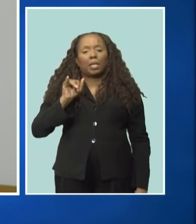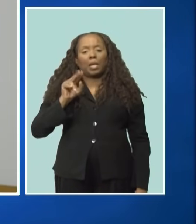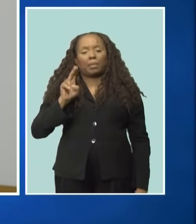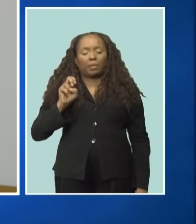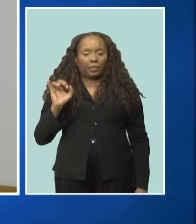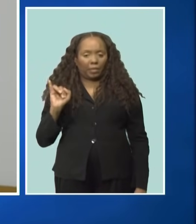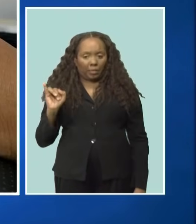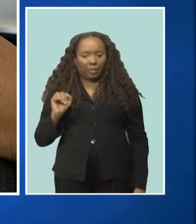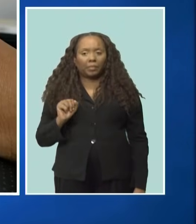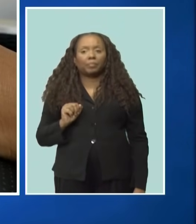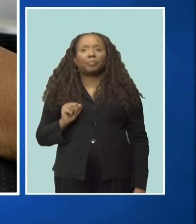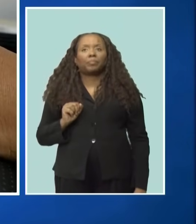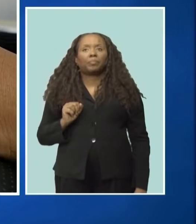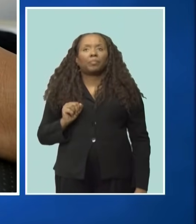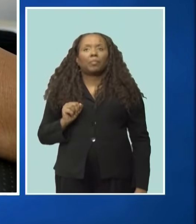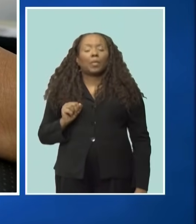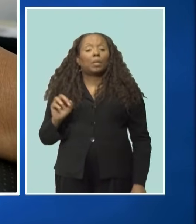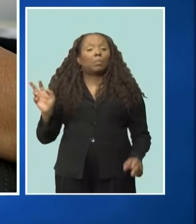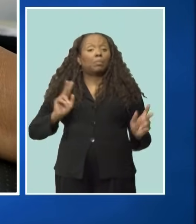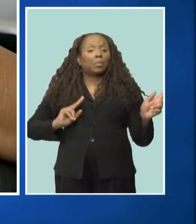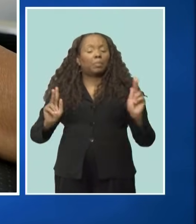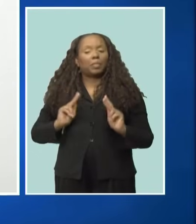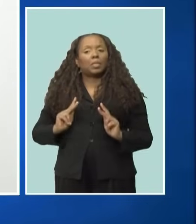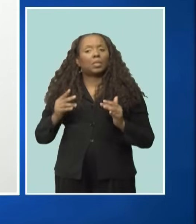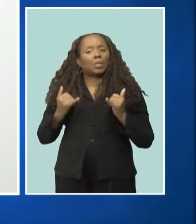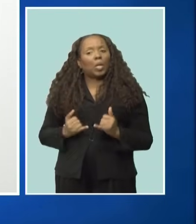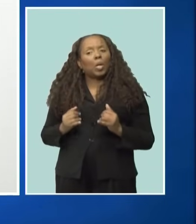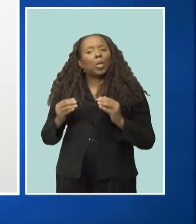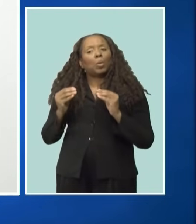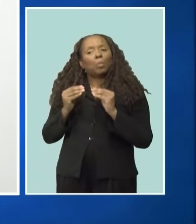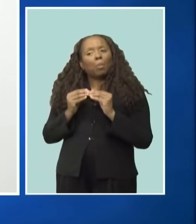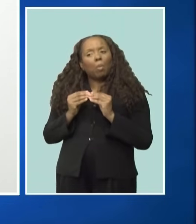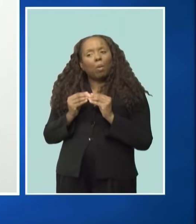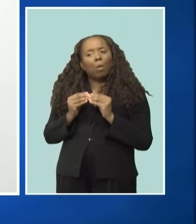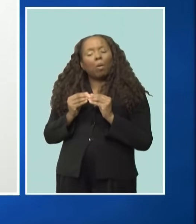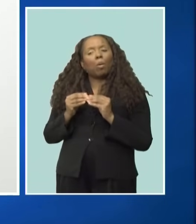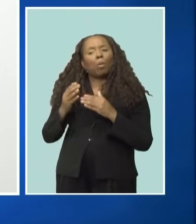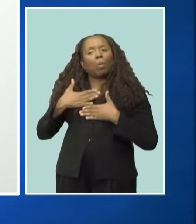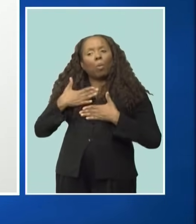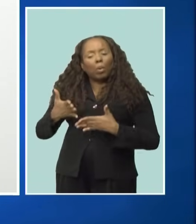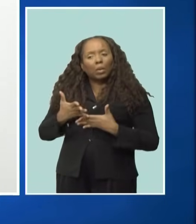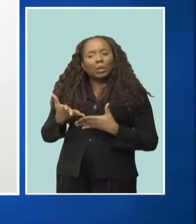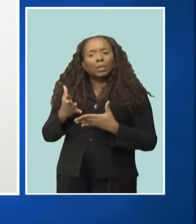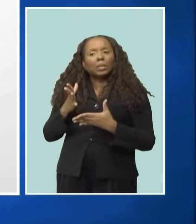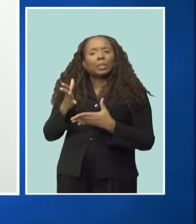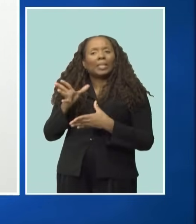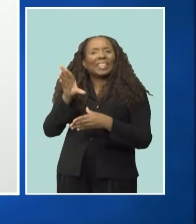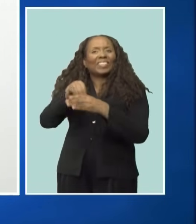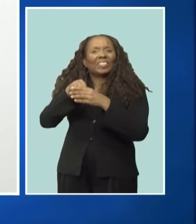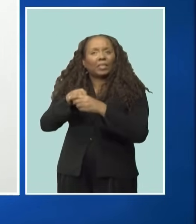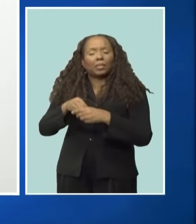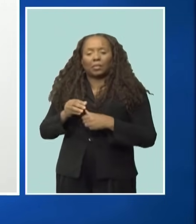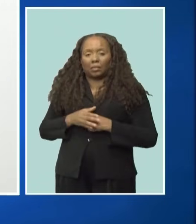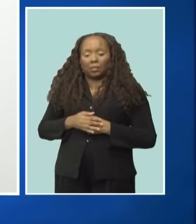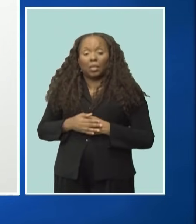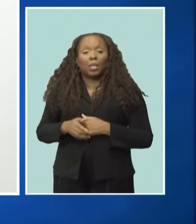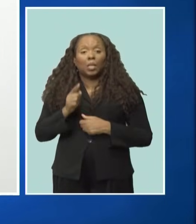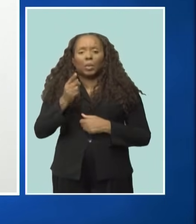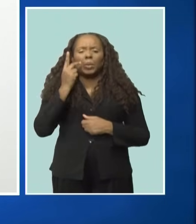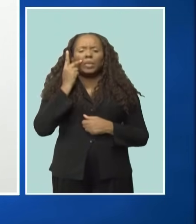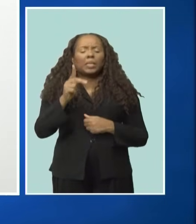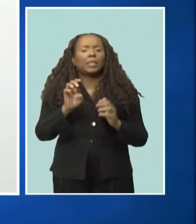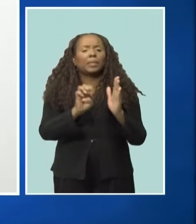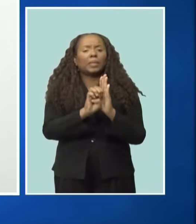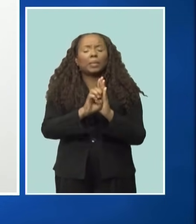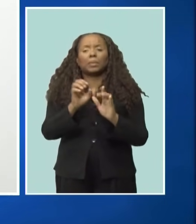investment, its attractiveness is growing. Given the landscape of the international insurance market, you have a